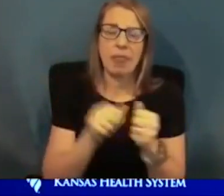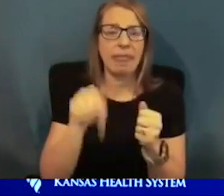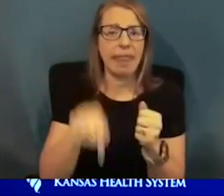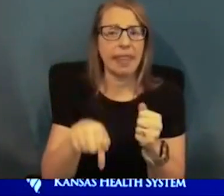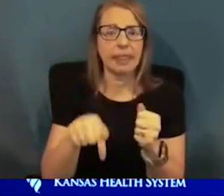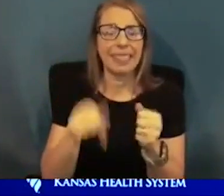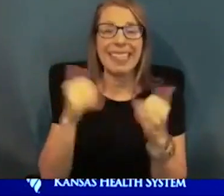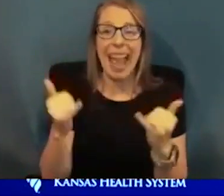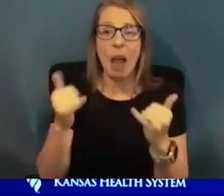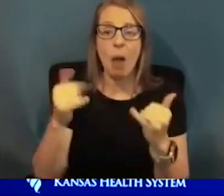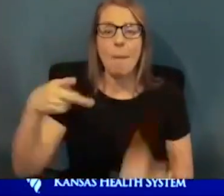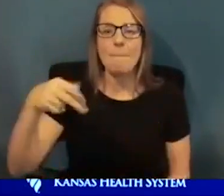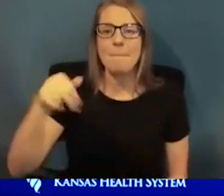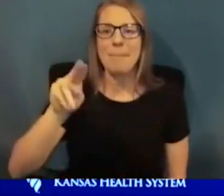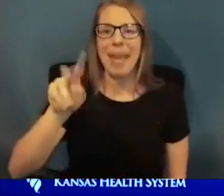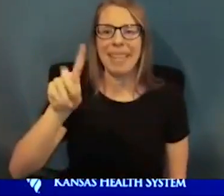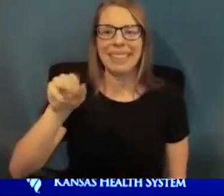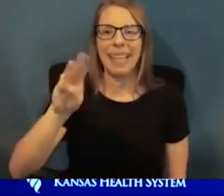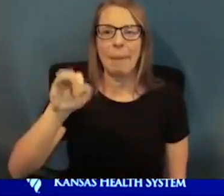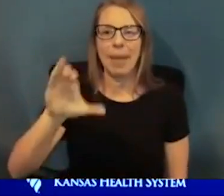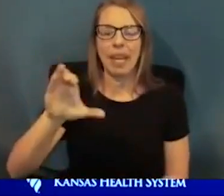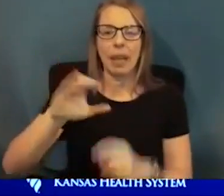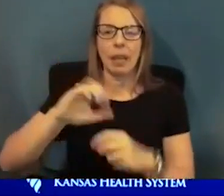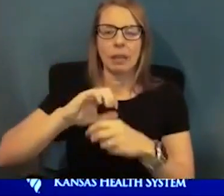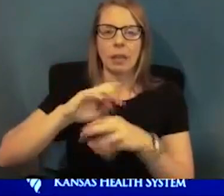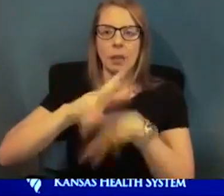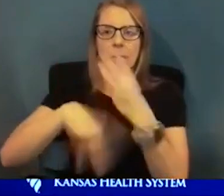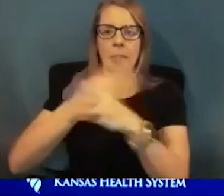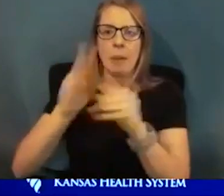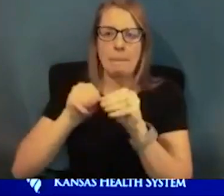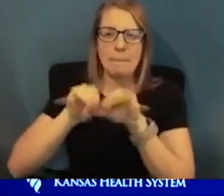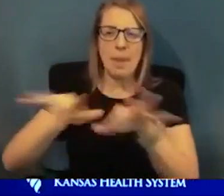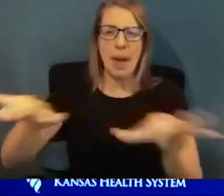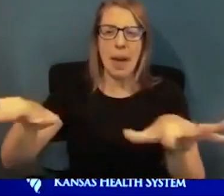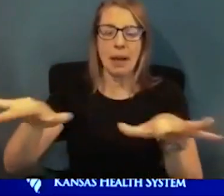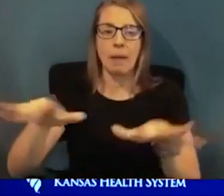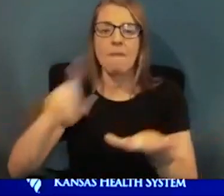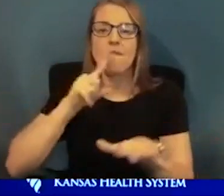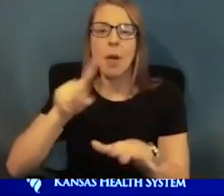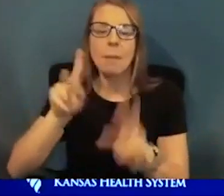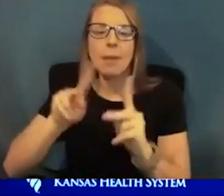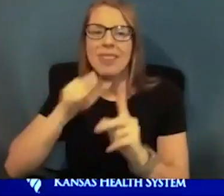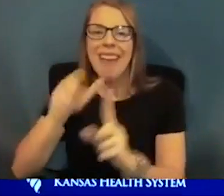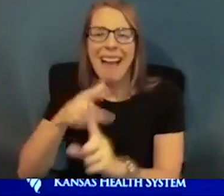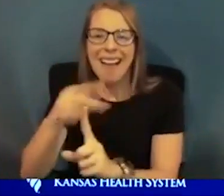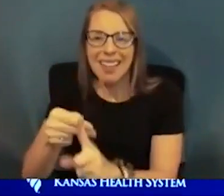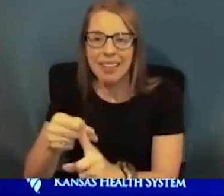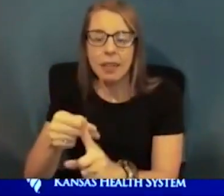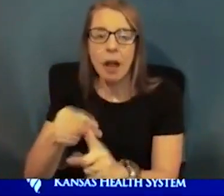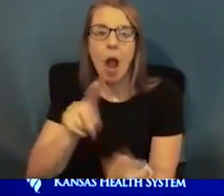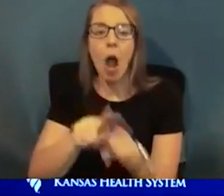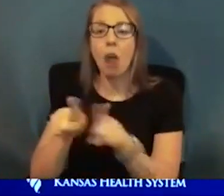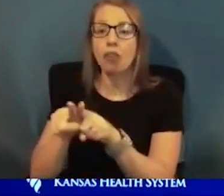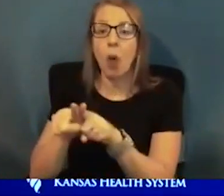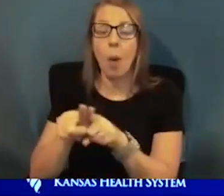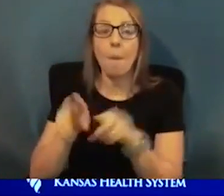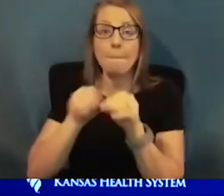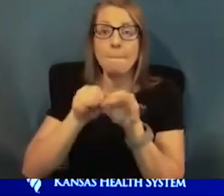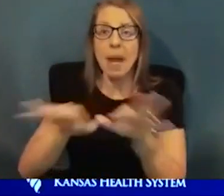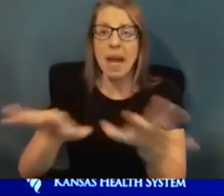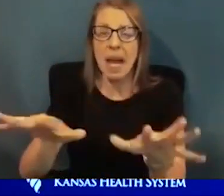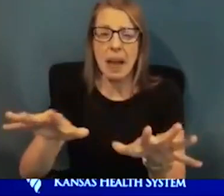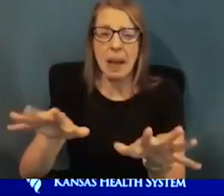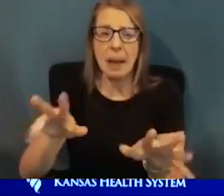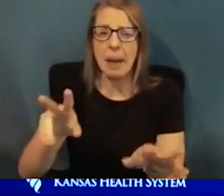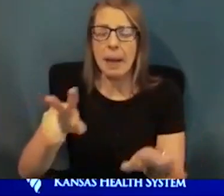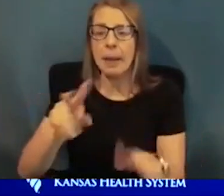pandemic more of the unvaccinated than the vaccinated. It has become a pandemic of misinformation and disinformation and sowing